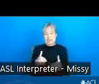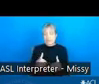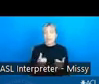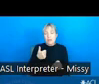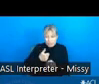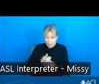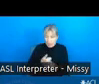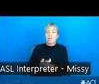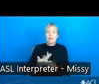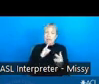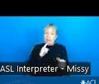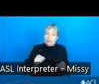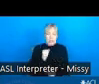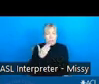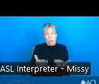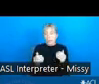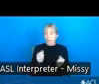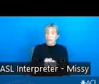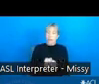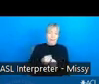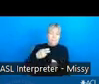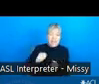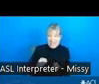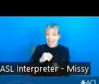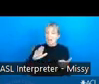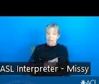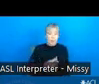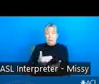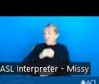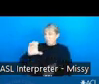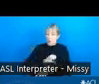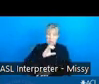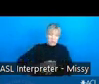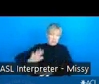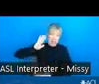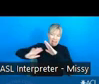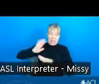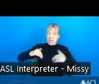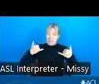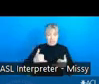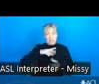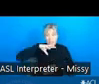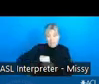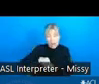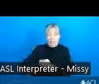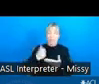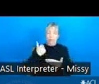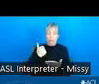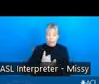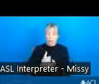firsthand, literally probably with pen and paper at the point before computers, played a hand in creating